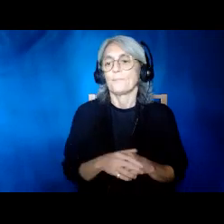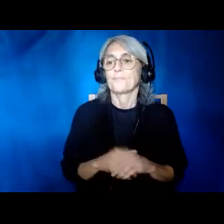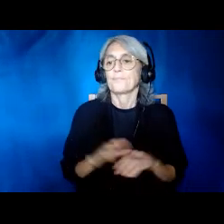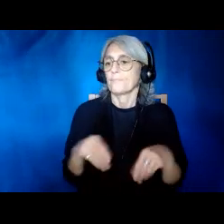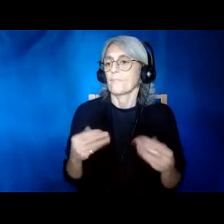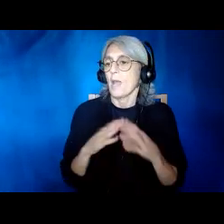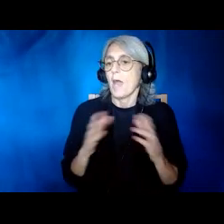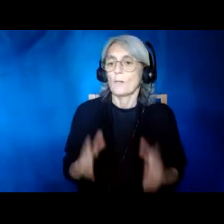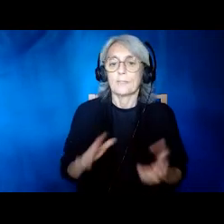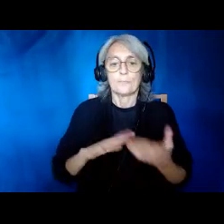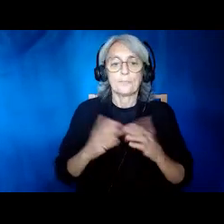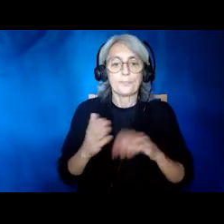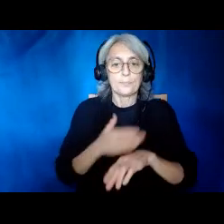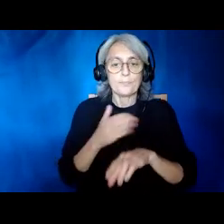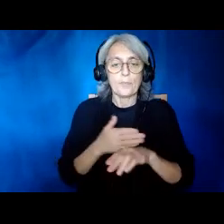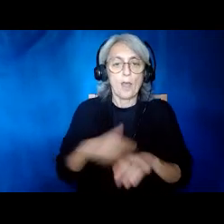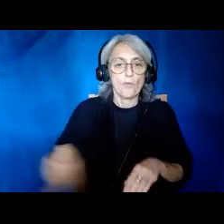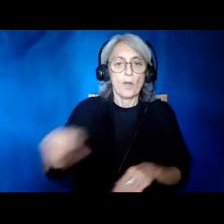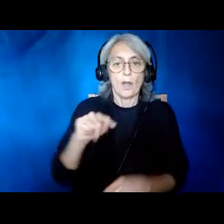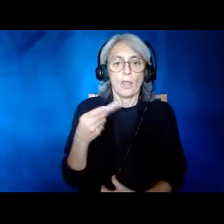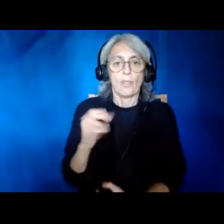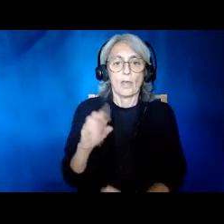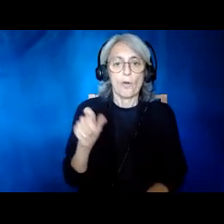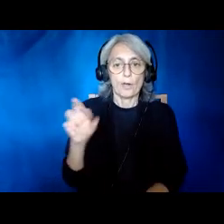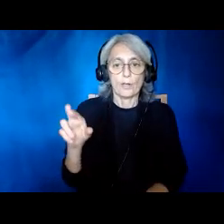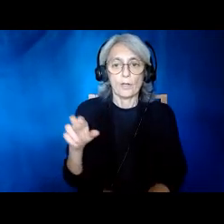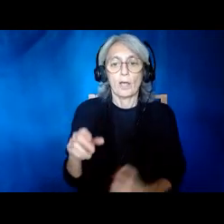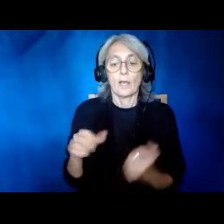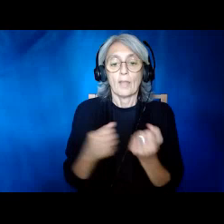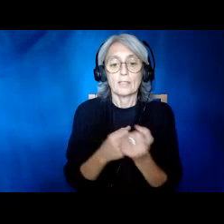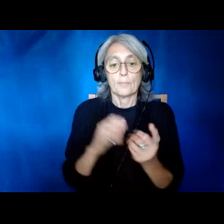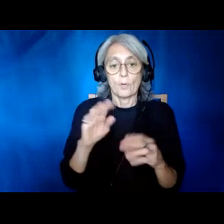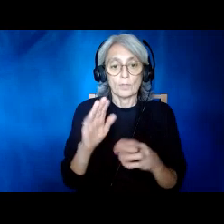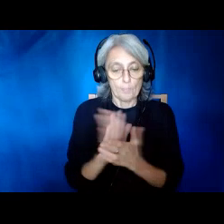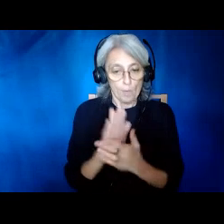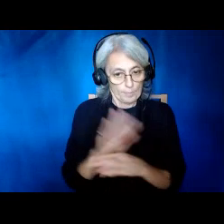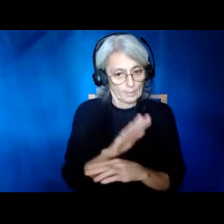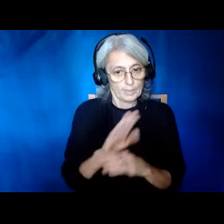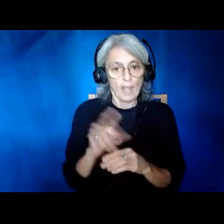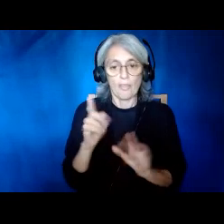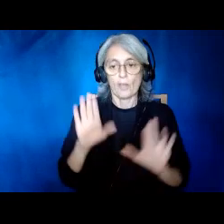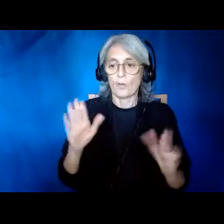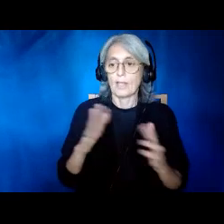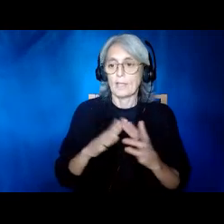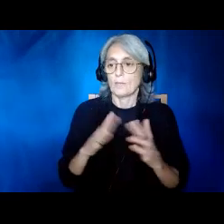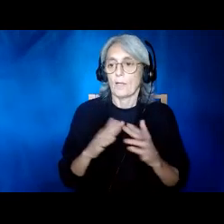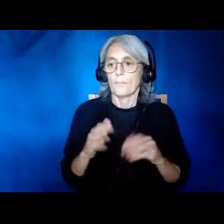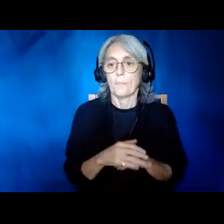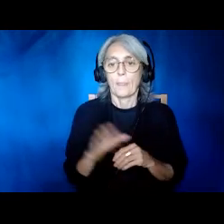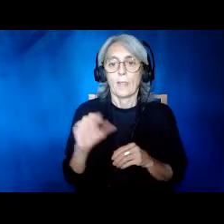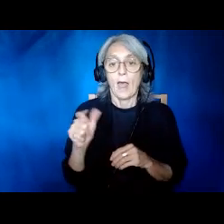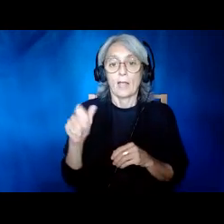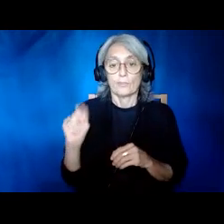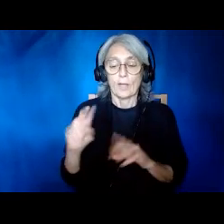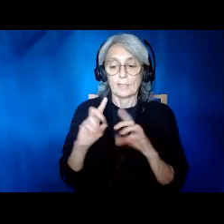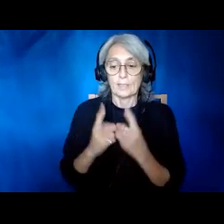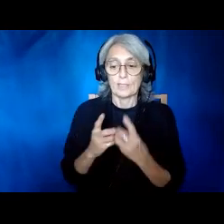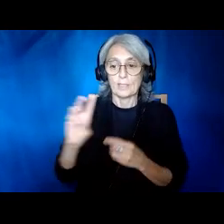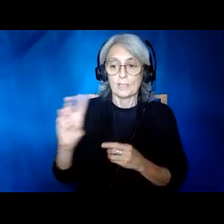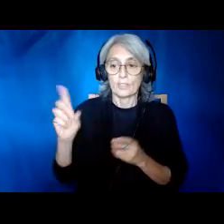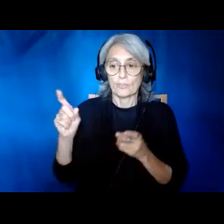corridor, which supports small business and the great downtown. I applaud the efforts of Caltrans District 6